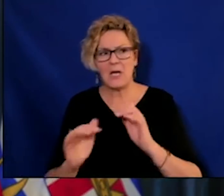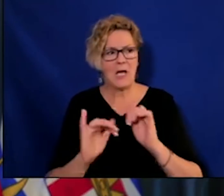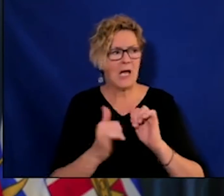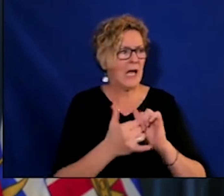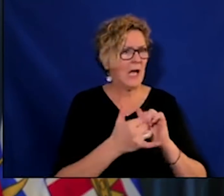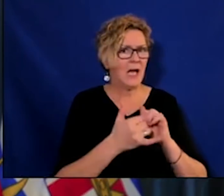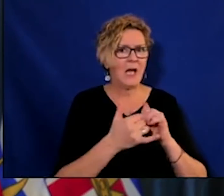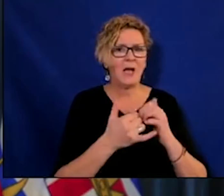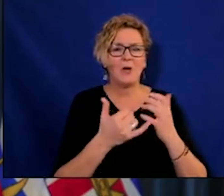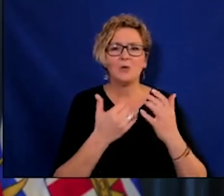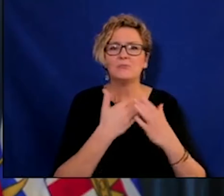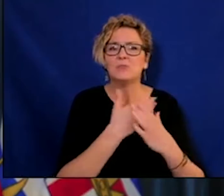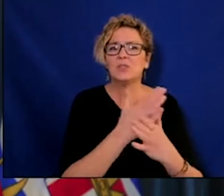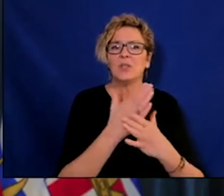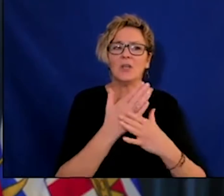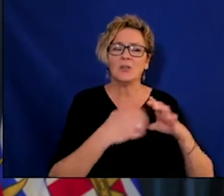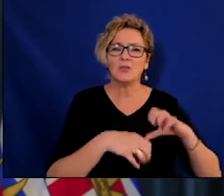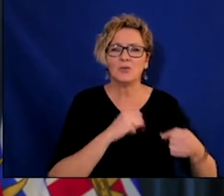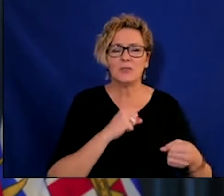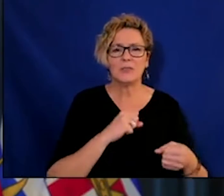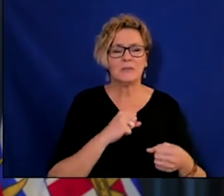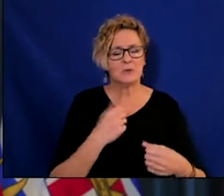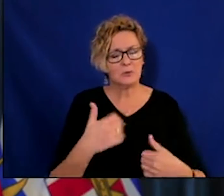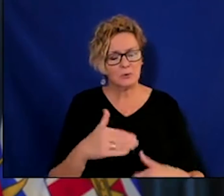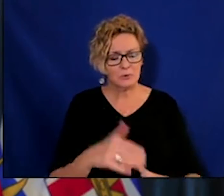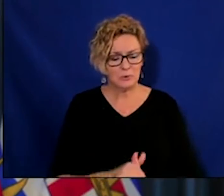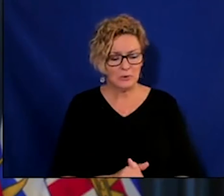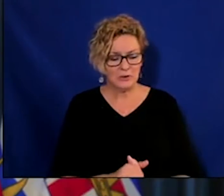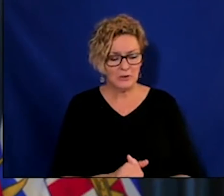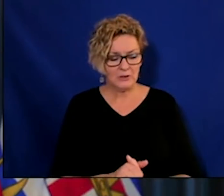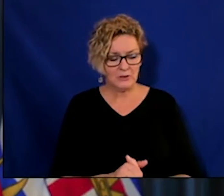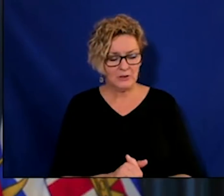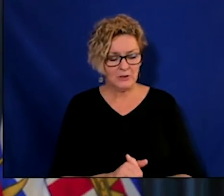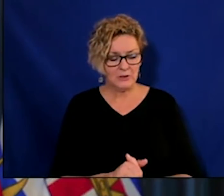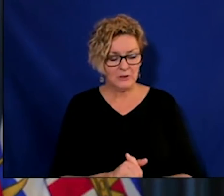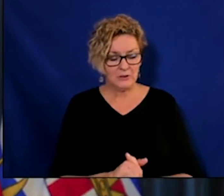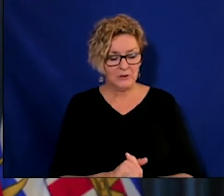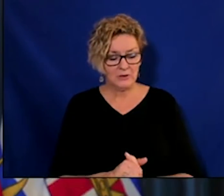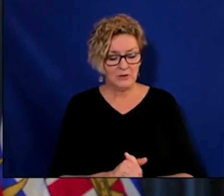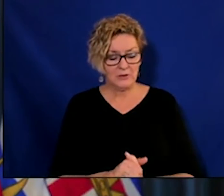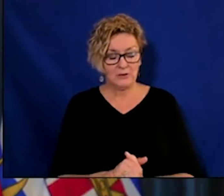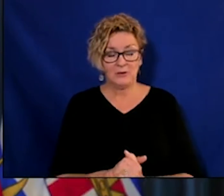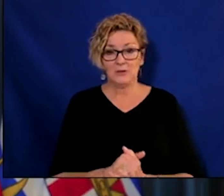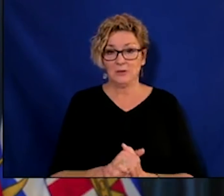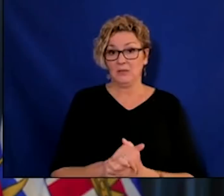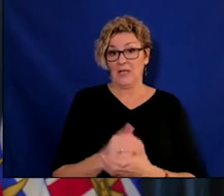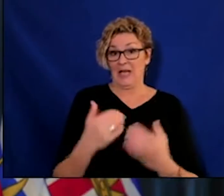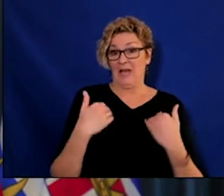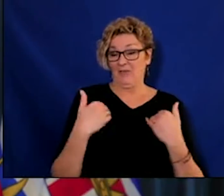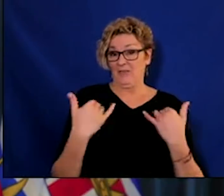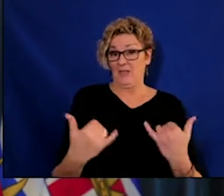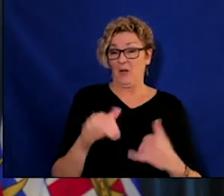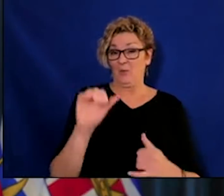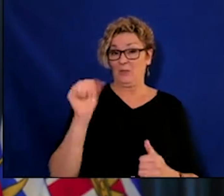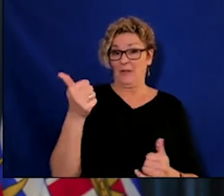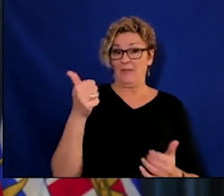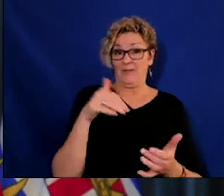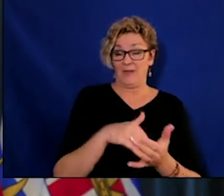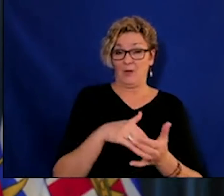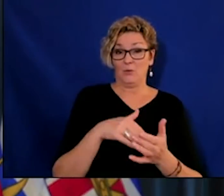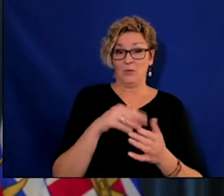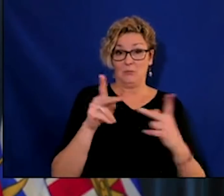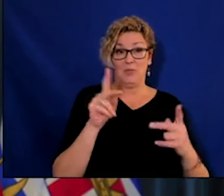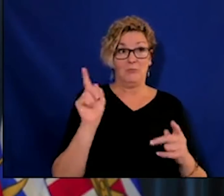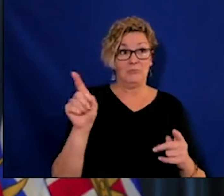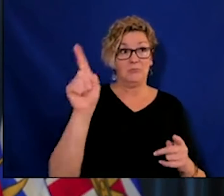Dr. Henry talked about the 7,360 cases, the 10,200 people who are self-isolated and under public